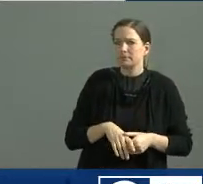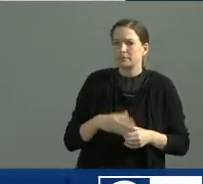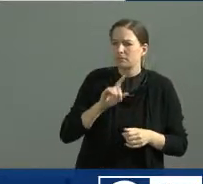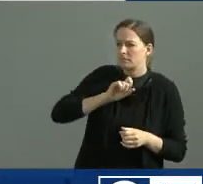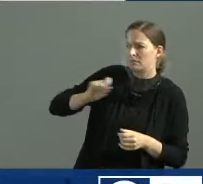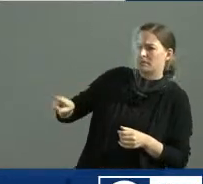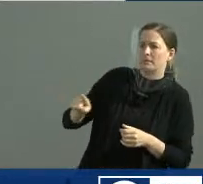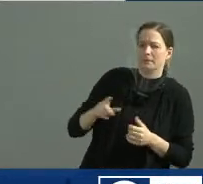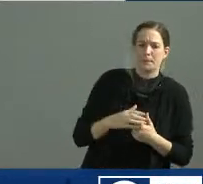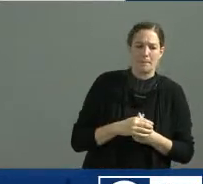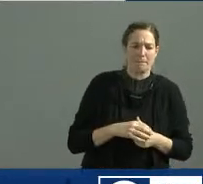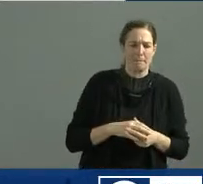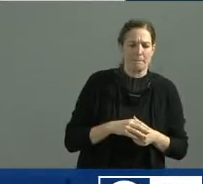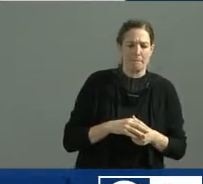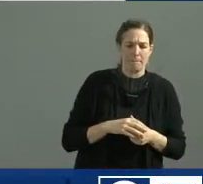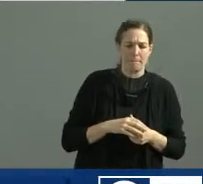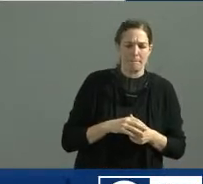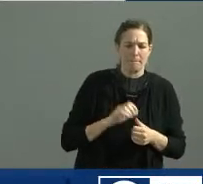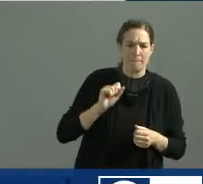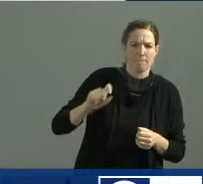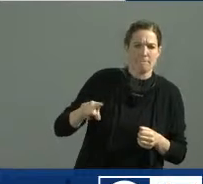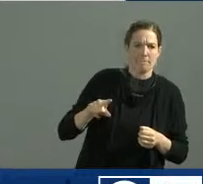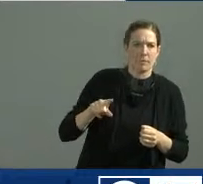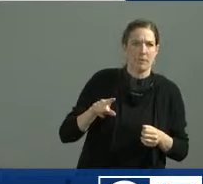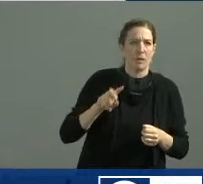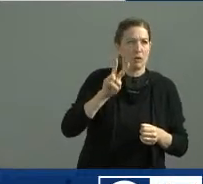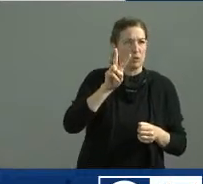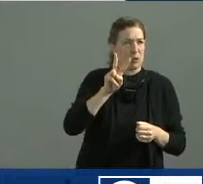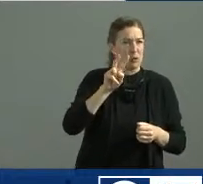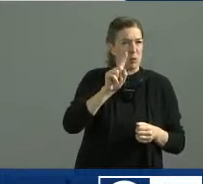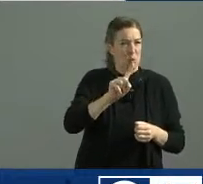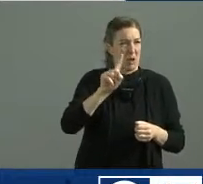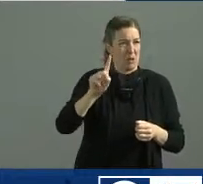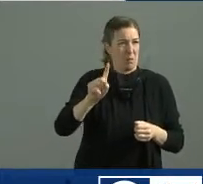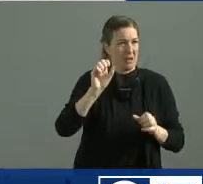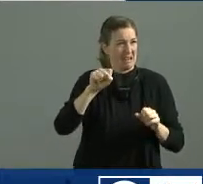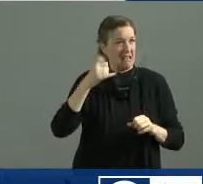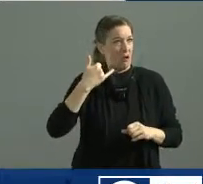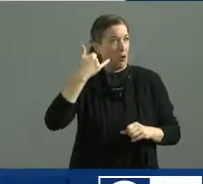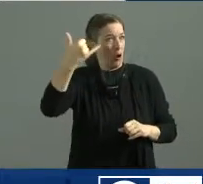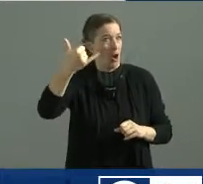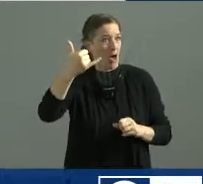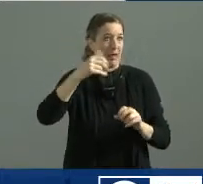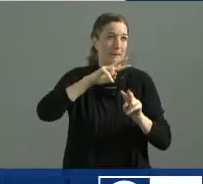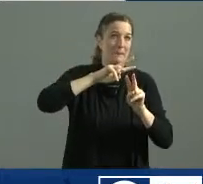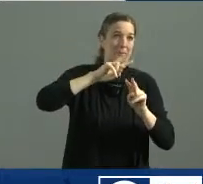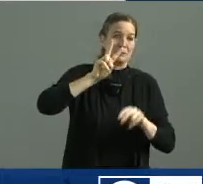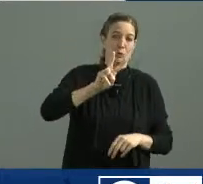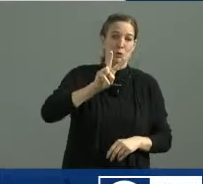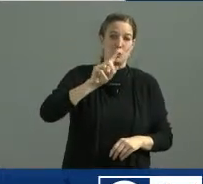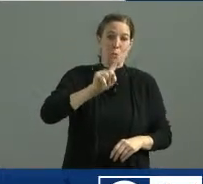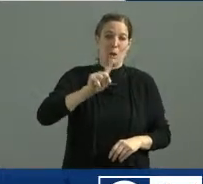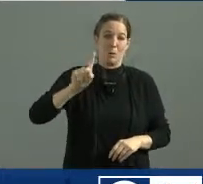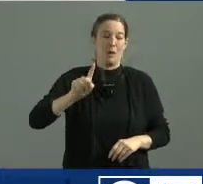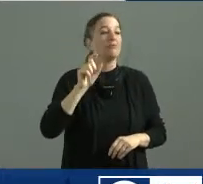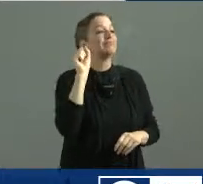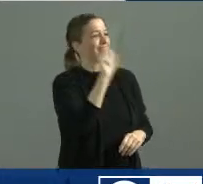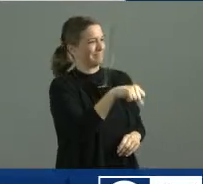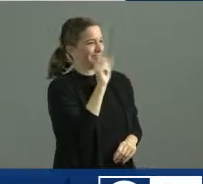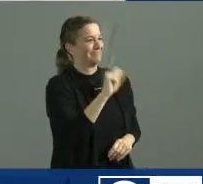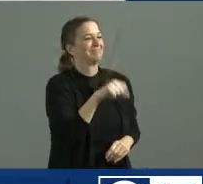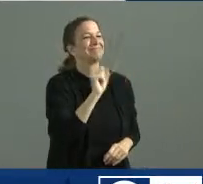go ahead. I'm sorry, is it true that 211 will be offered? Yes, so we're going to be working with our partners